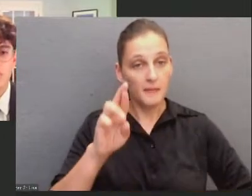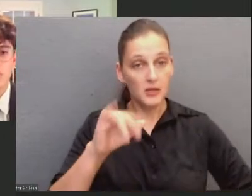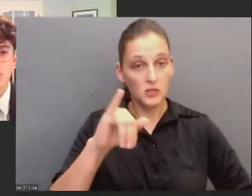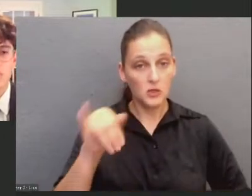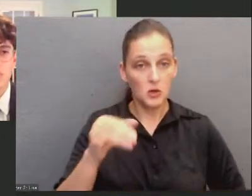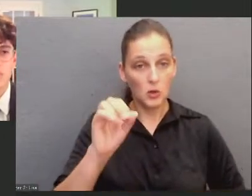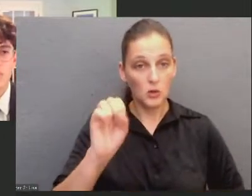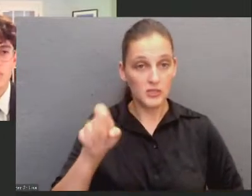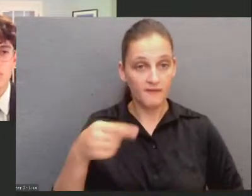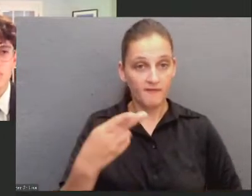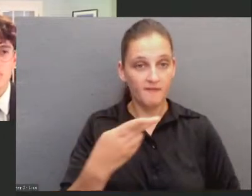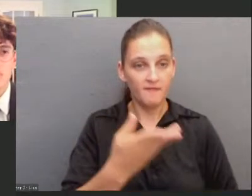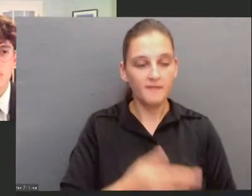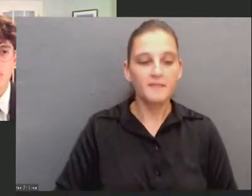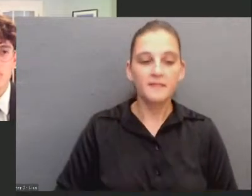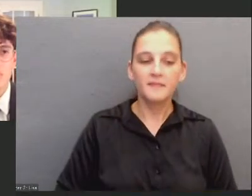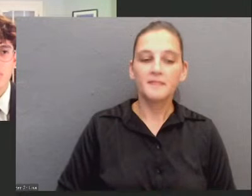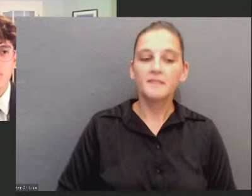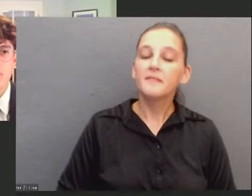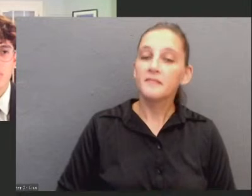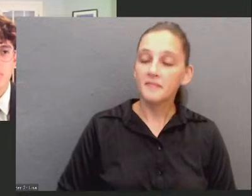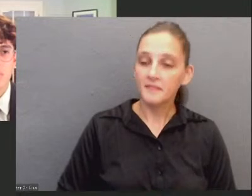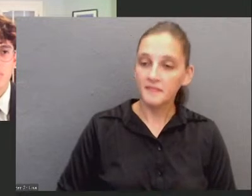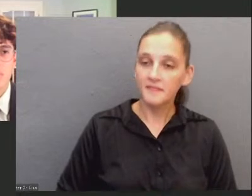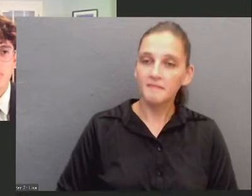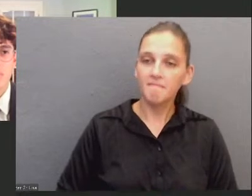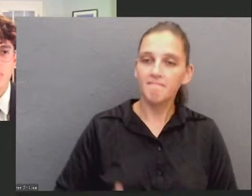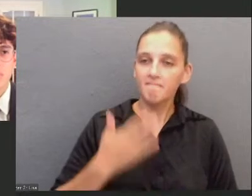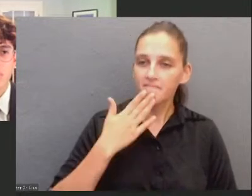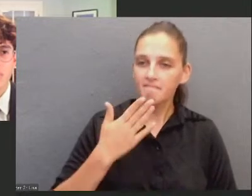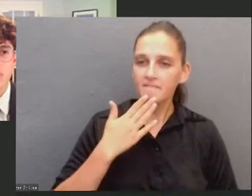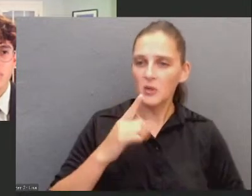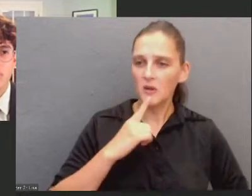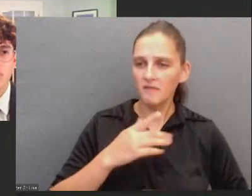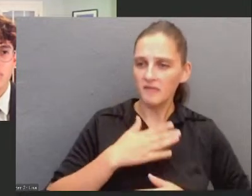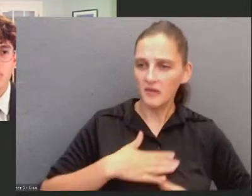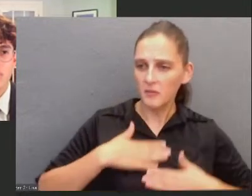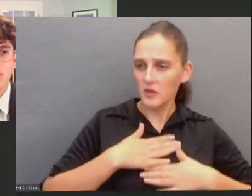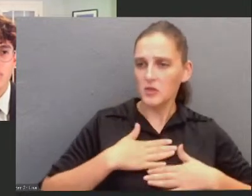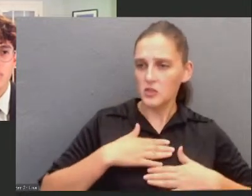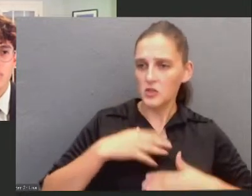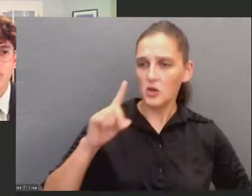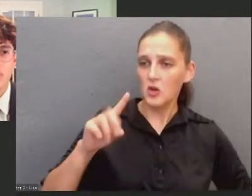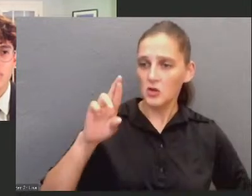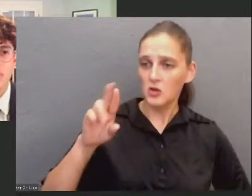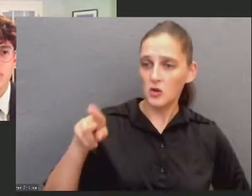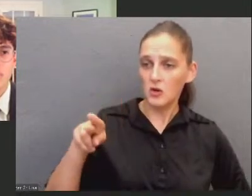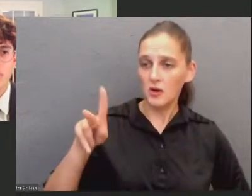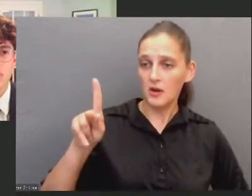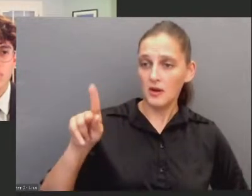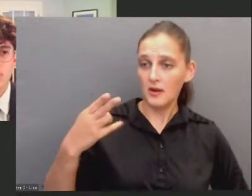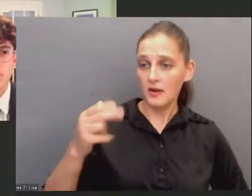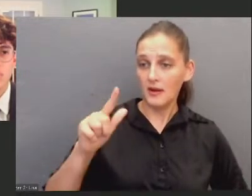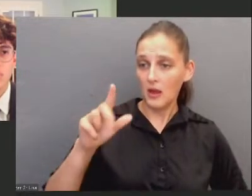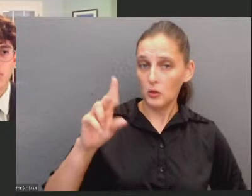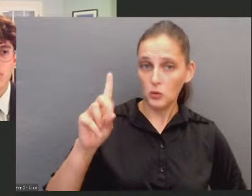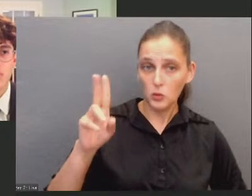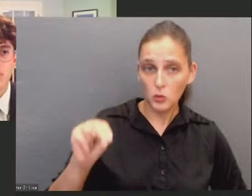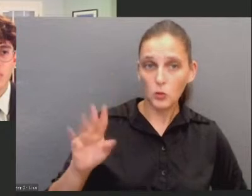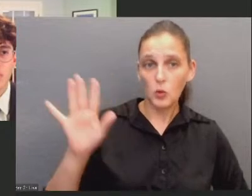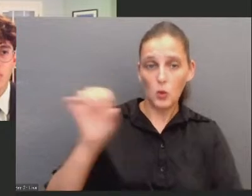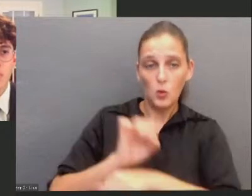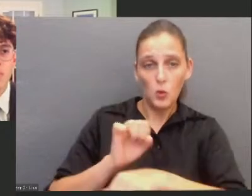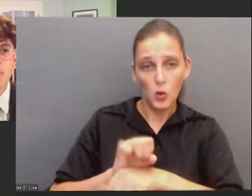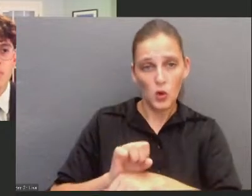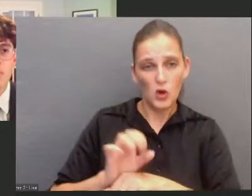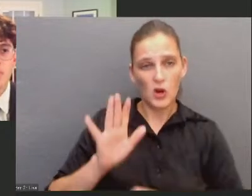you. Just really appreciate Dr. Khaldun and all the work she did and all the people and everybody attached with all